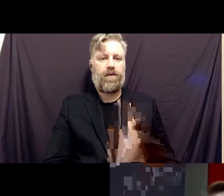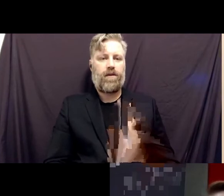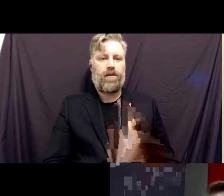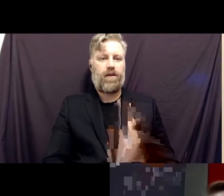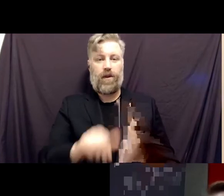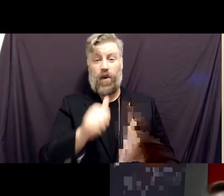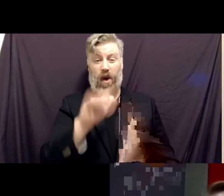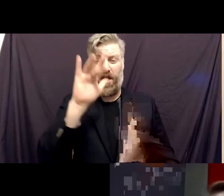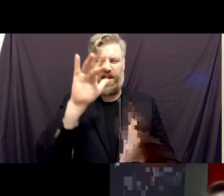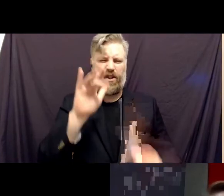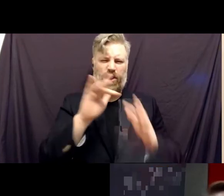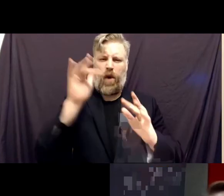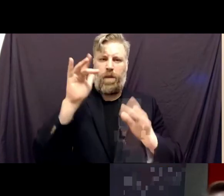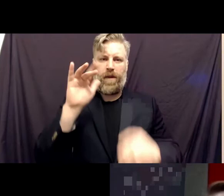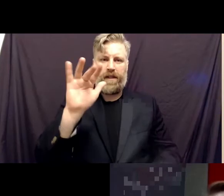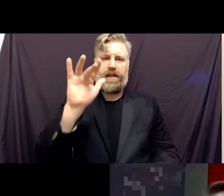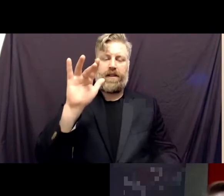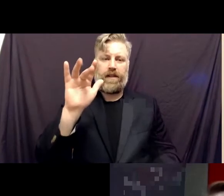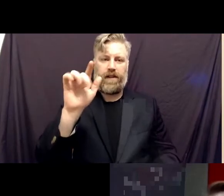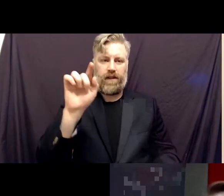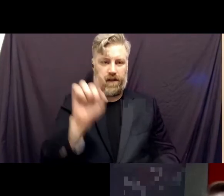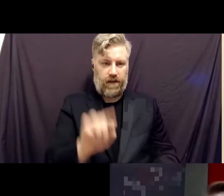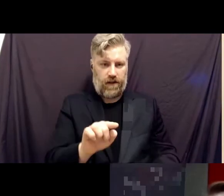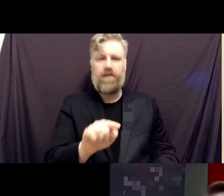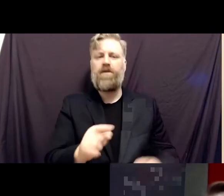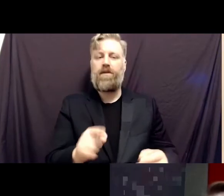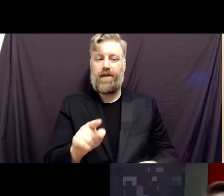you look at it, is this